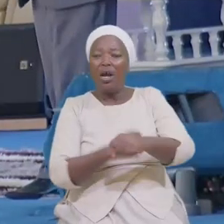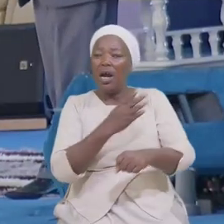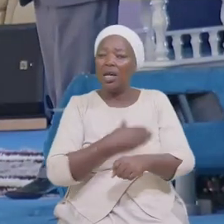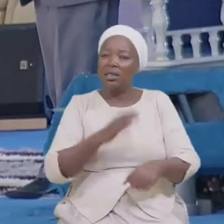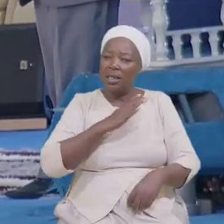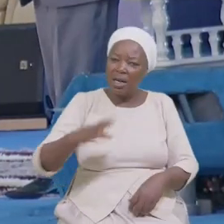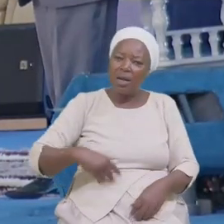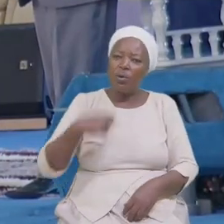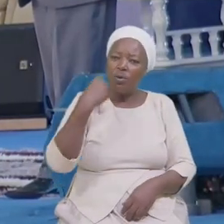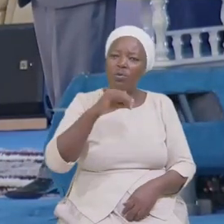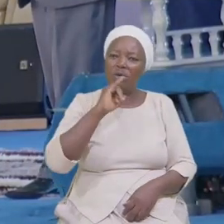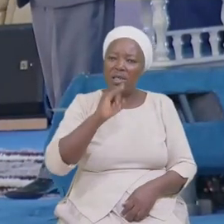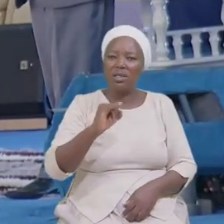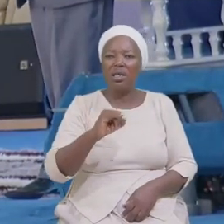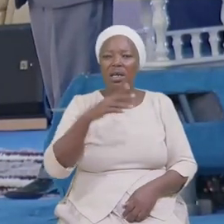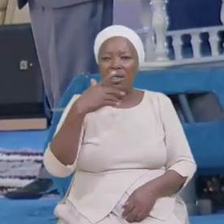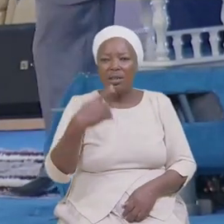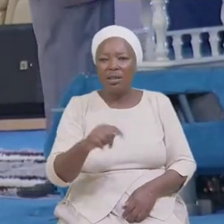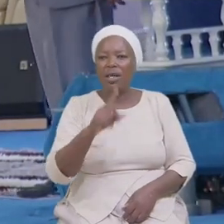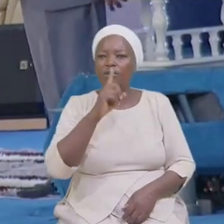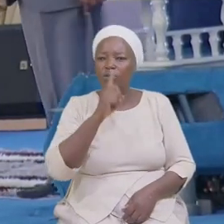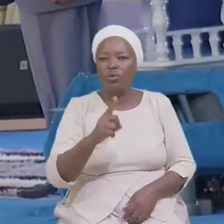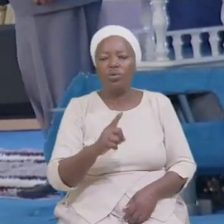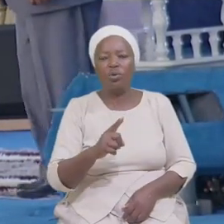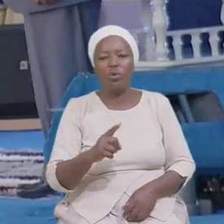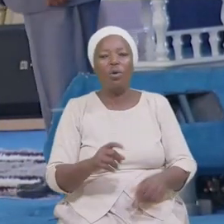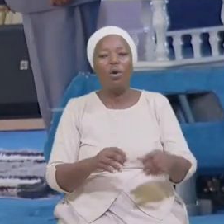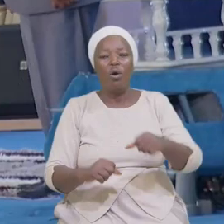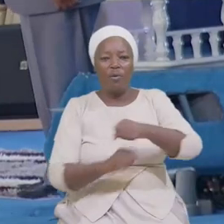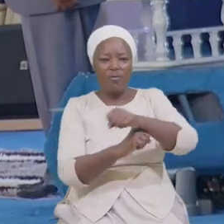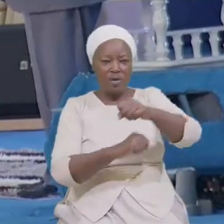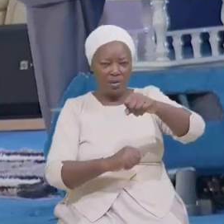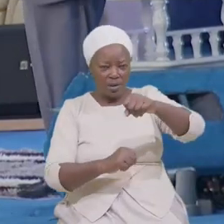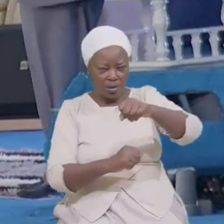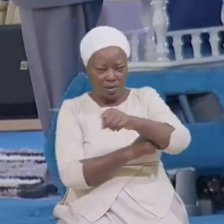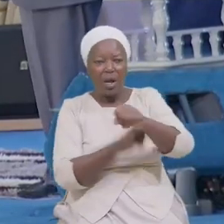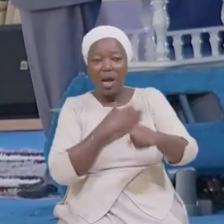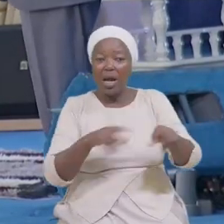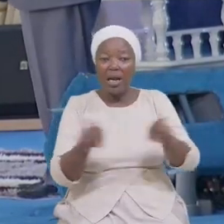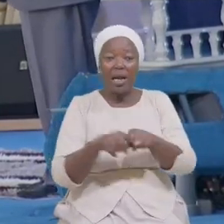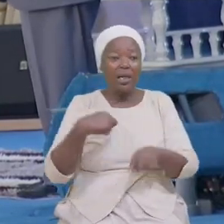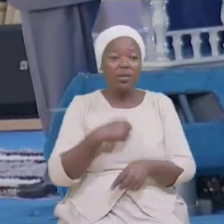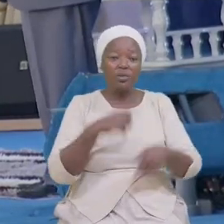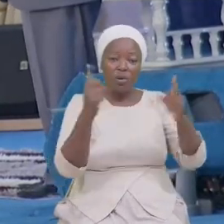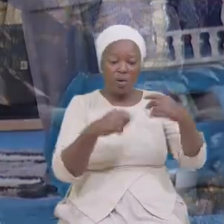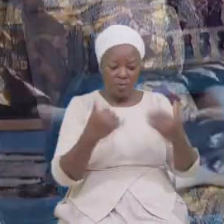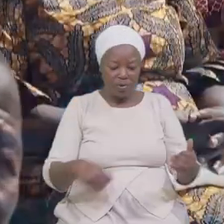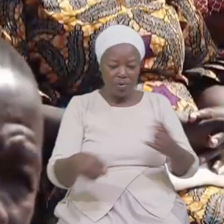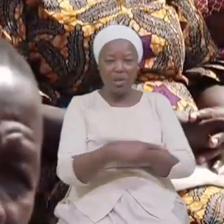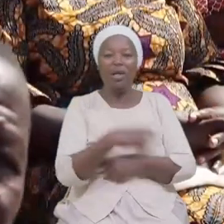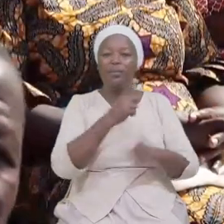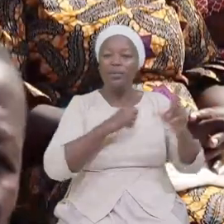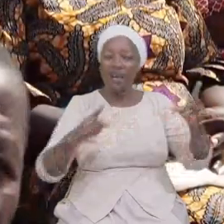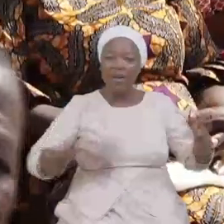the sure cornerstone. And as we come today, the Lord will fill your cup